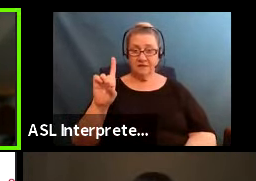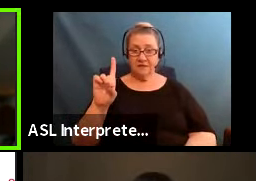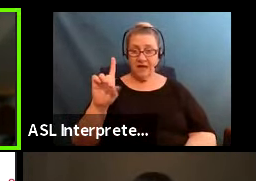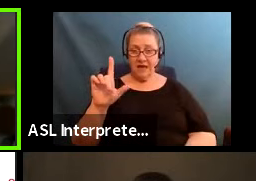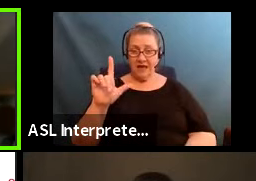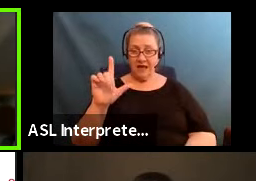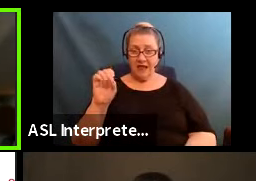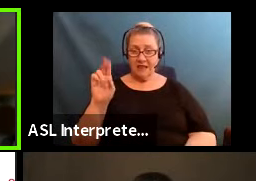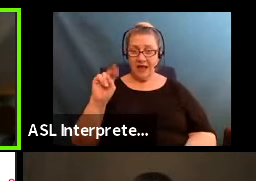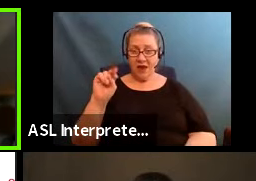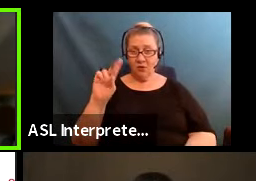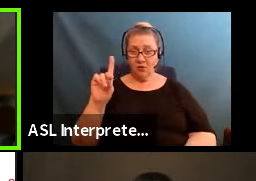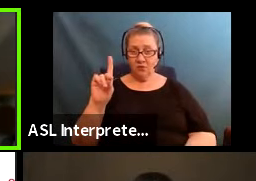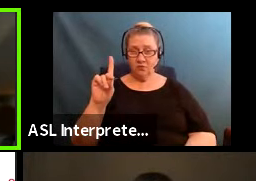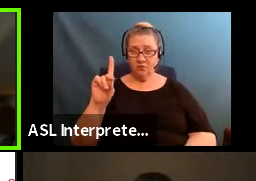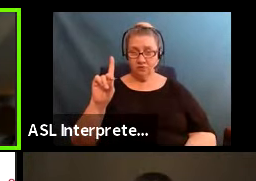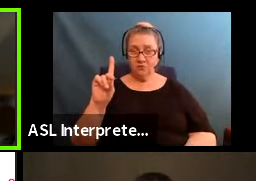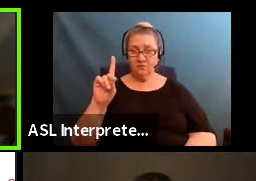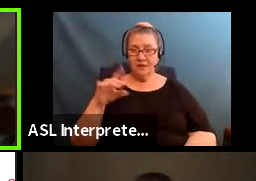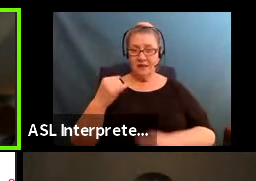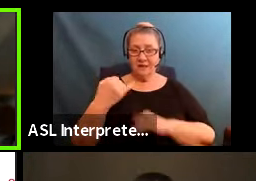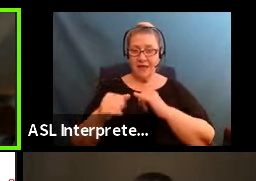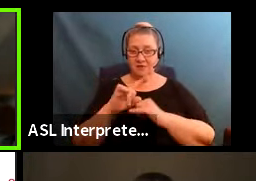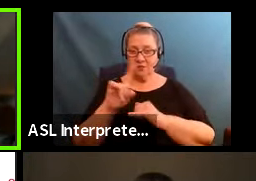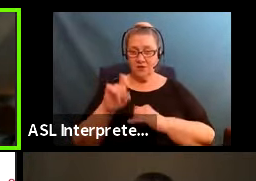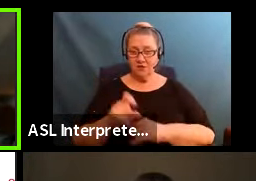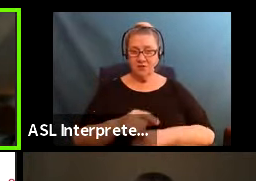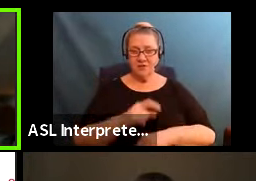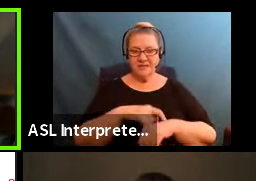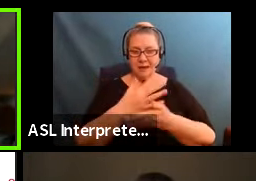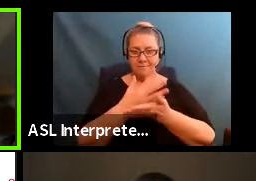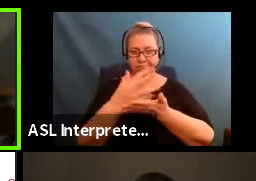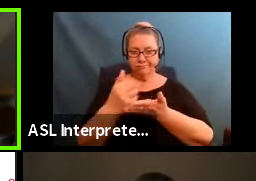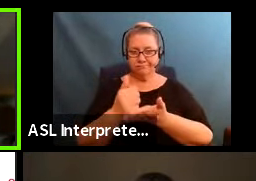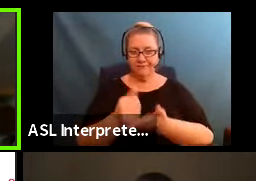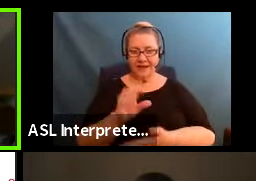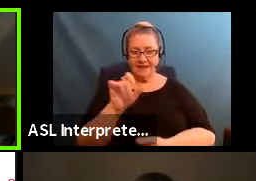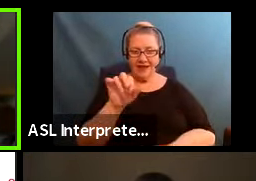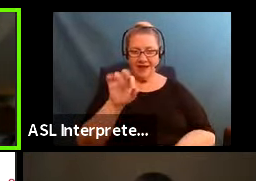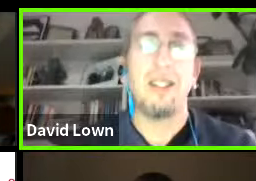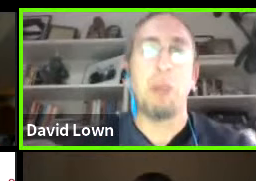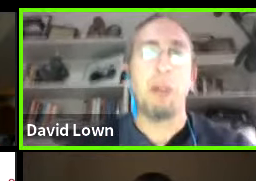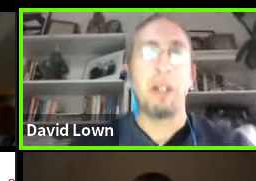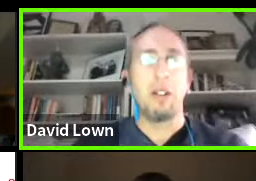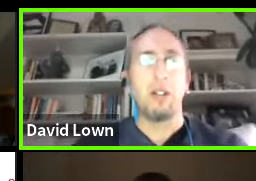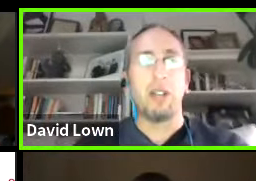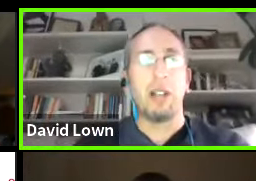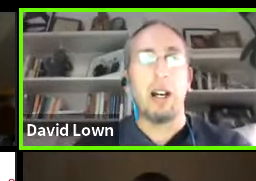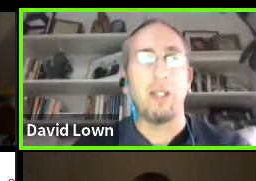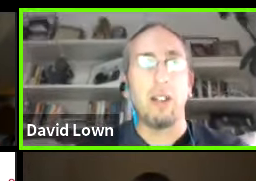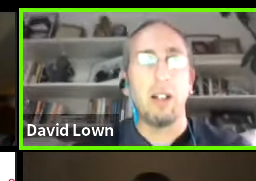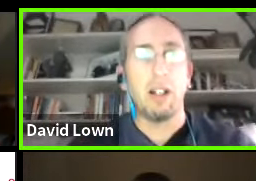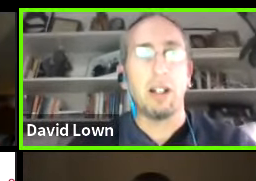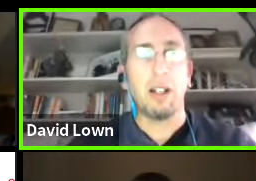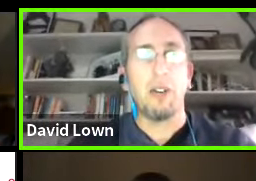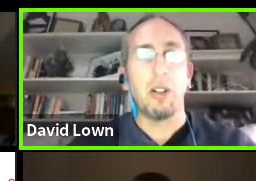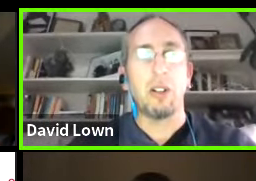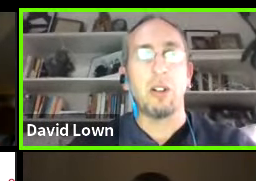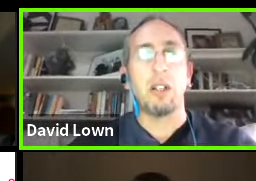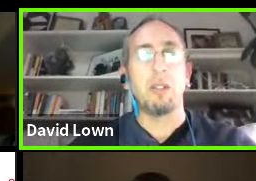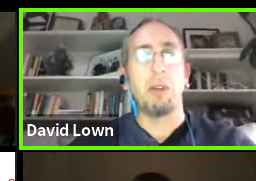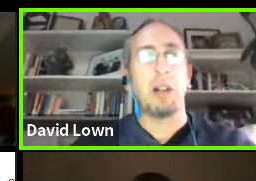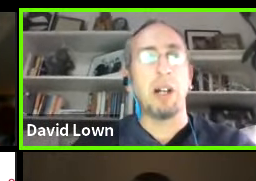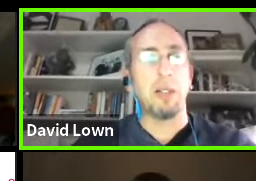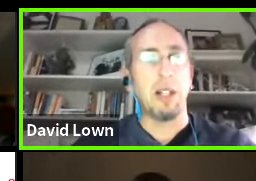our questions because we're going to run out of time. So David, introduce yourself again. Thanks, Bobby. So David Lound,